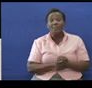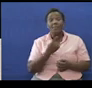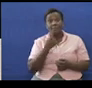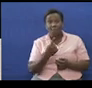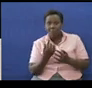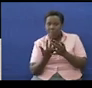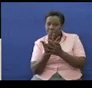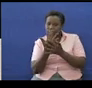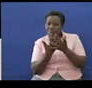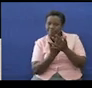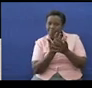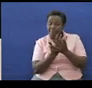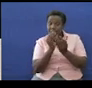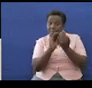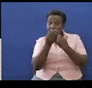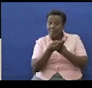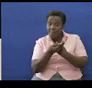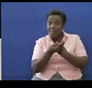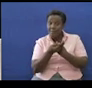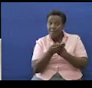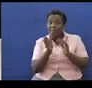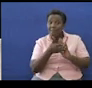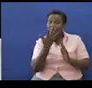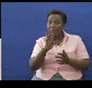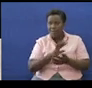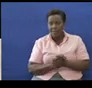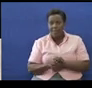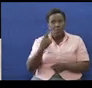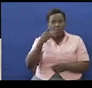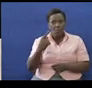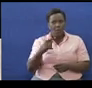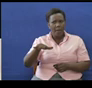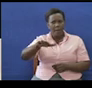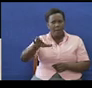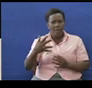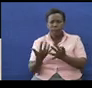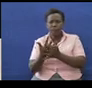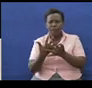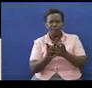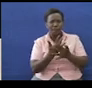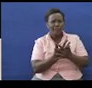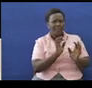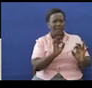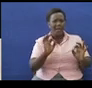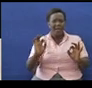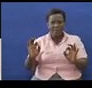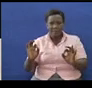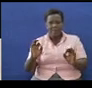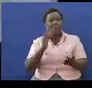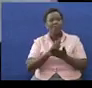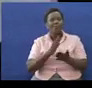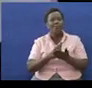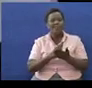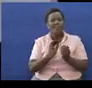Can you think of that? We say that vegetation cover, if a place have a very good vegetation cover, it will